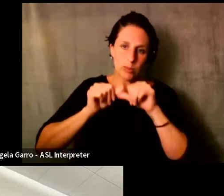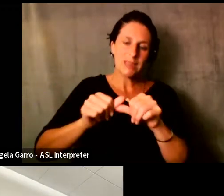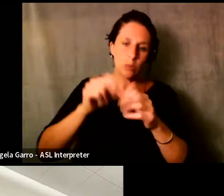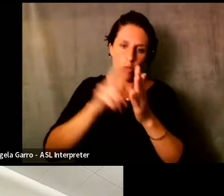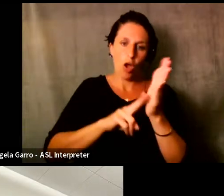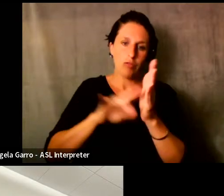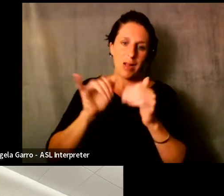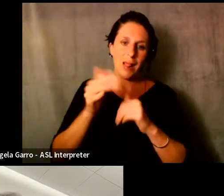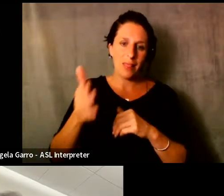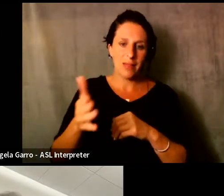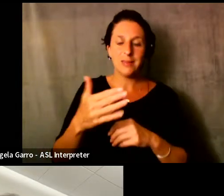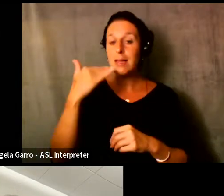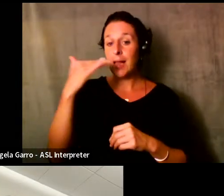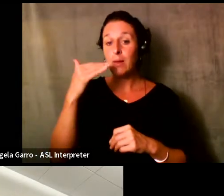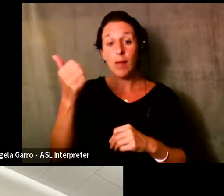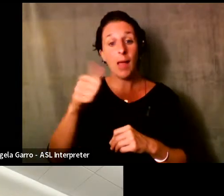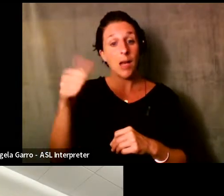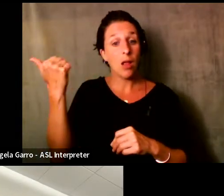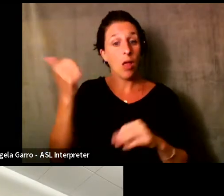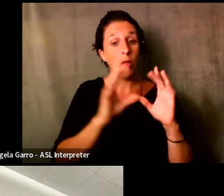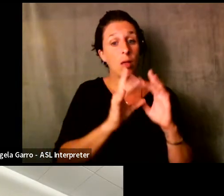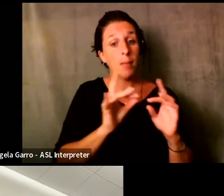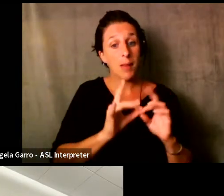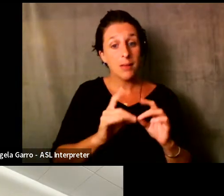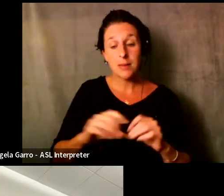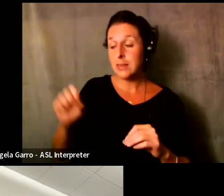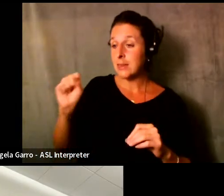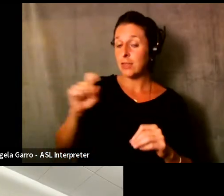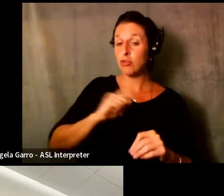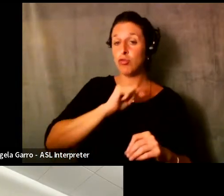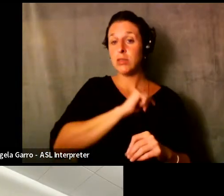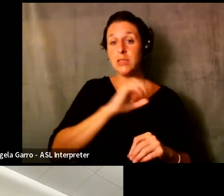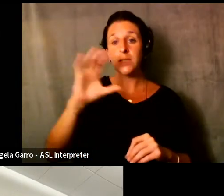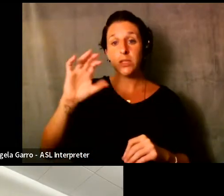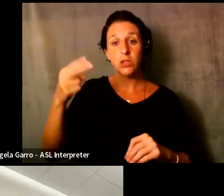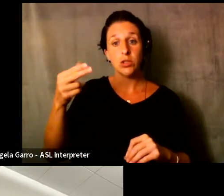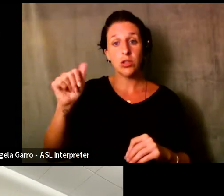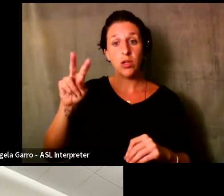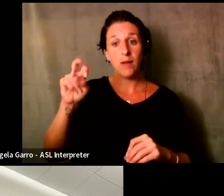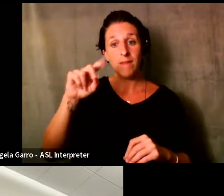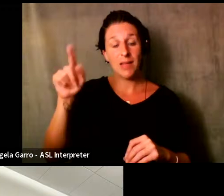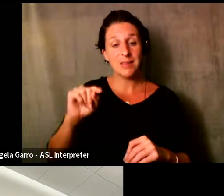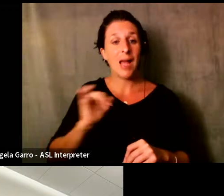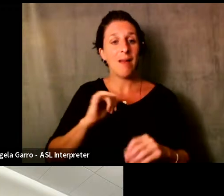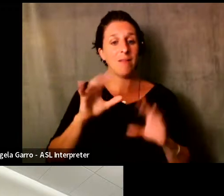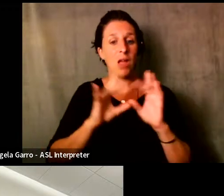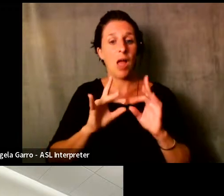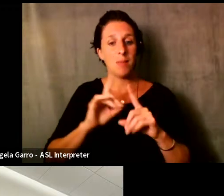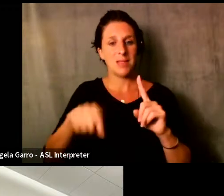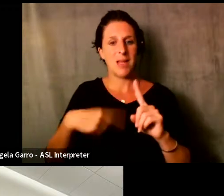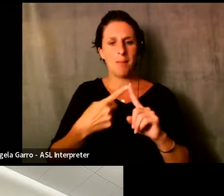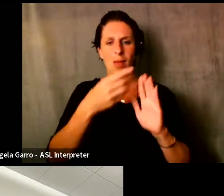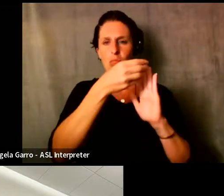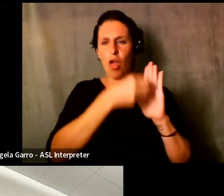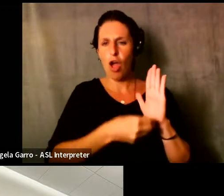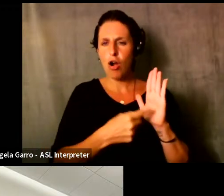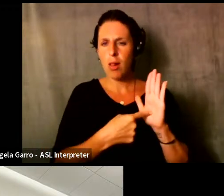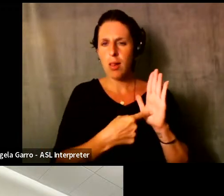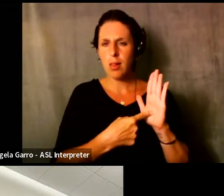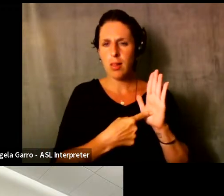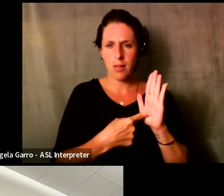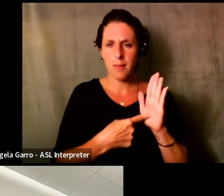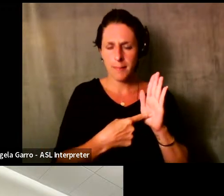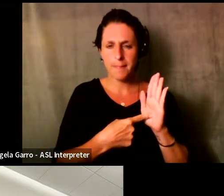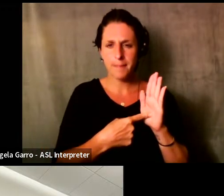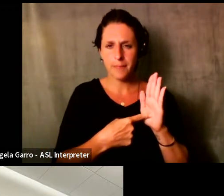Thank you. Are there any other comments? Yes, Trustee Chavez. I have a comment about the article that